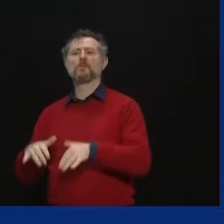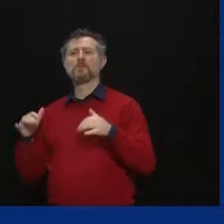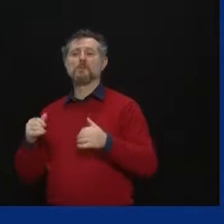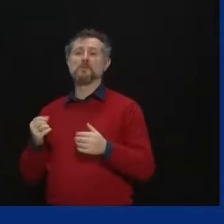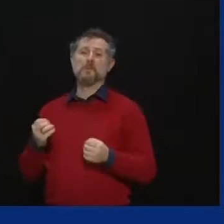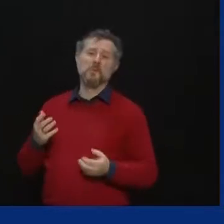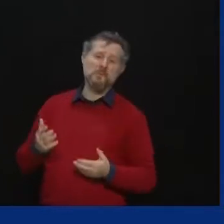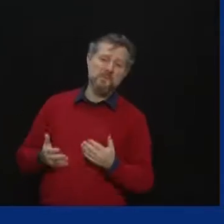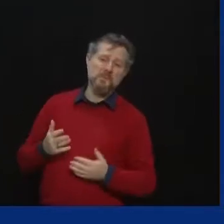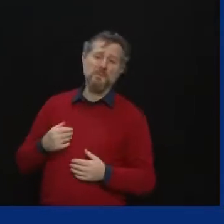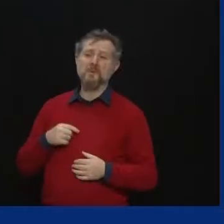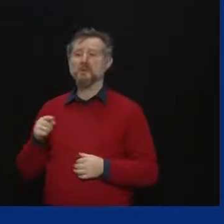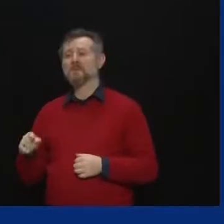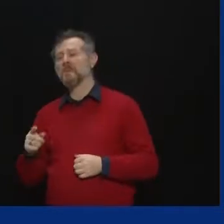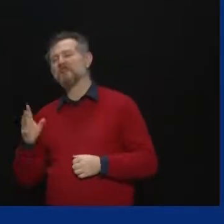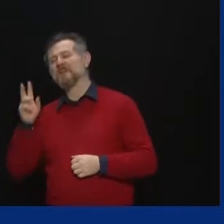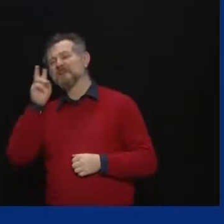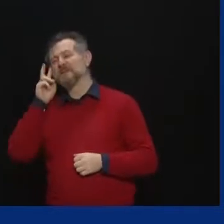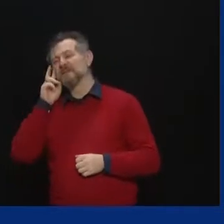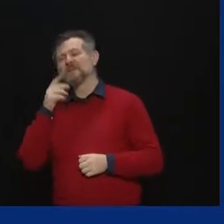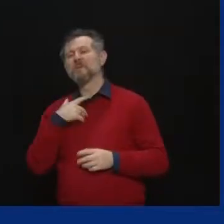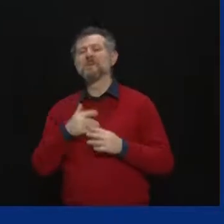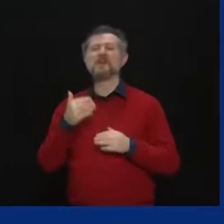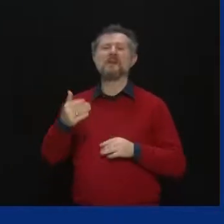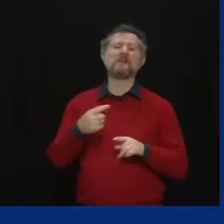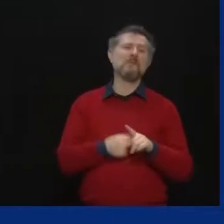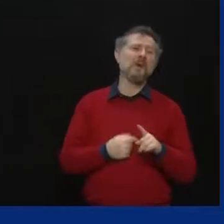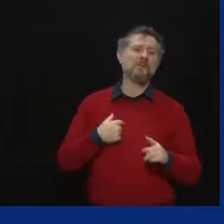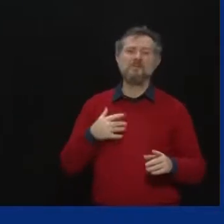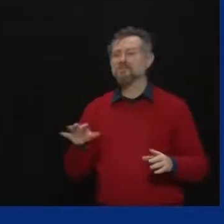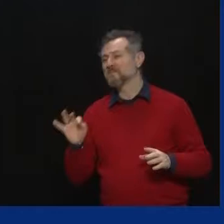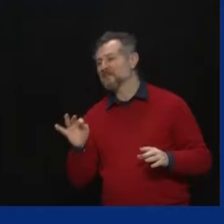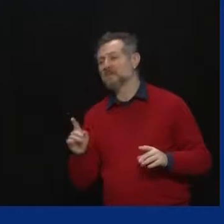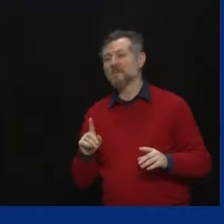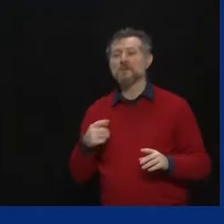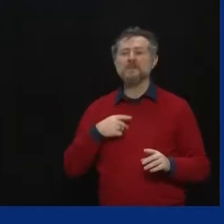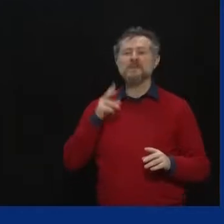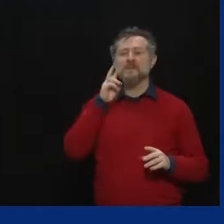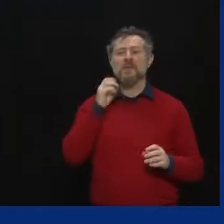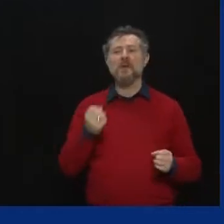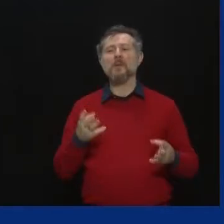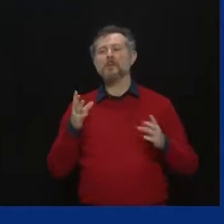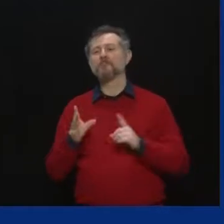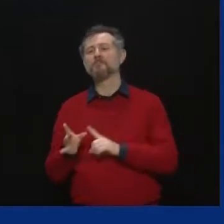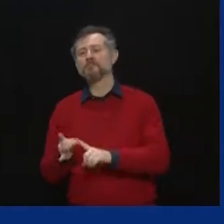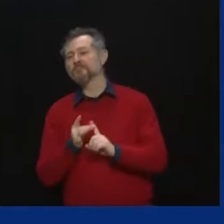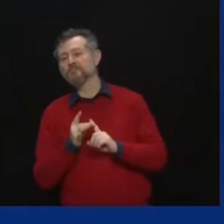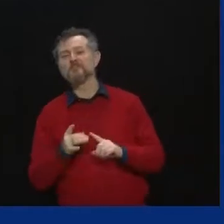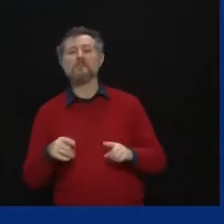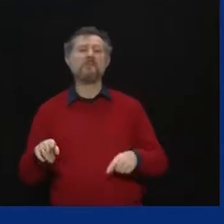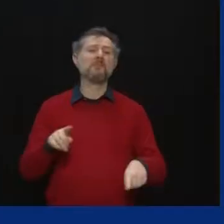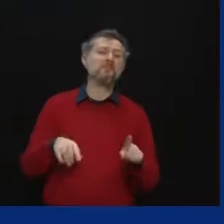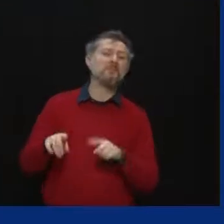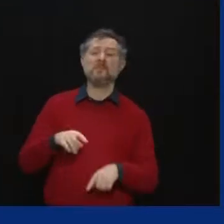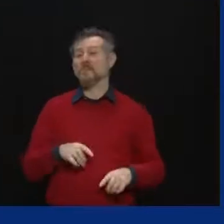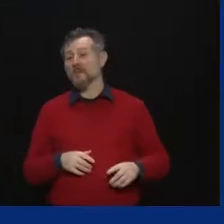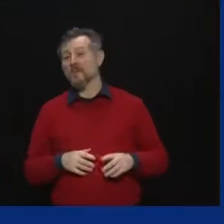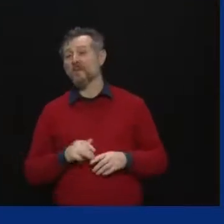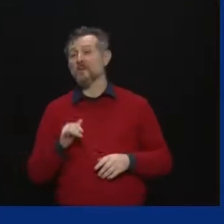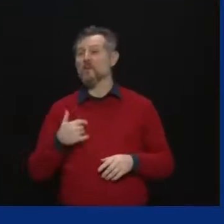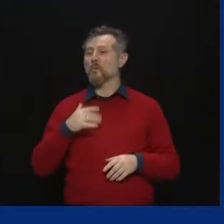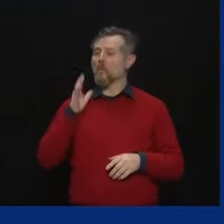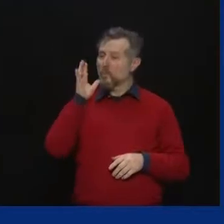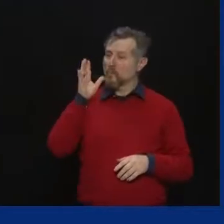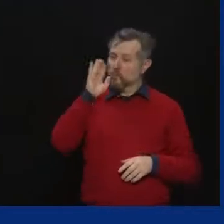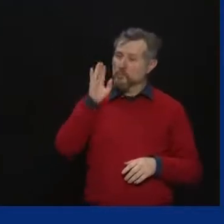be the best option. We'll just see where we are in terms of our infections and our hospitalizations. But we also know that when